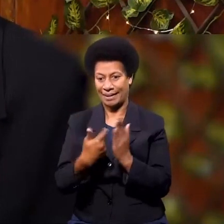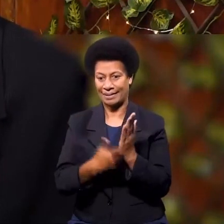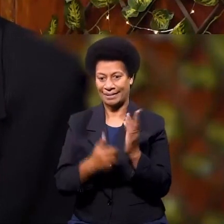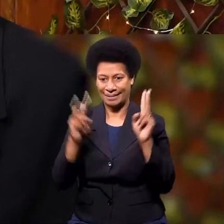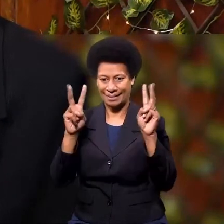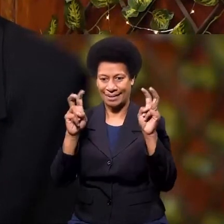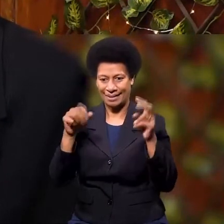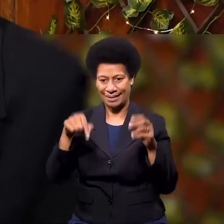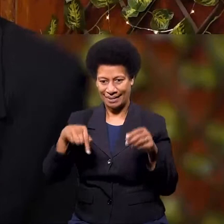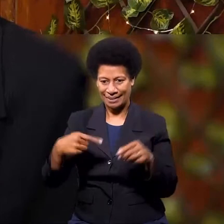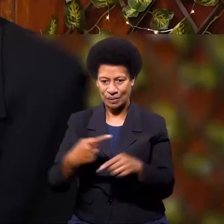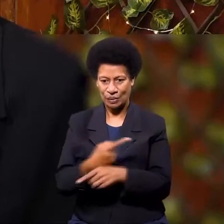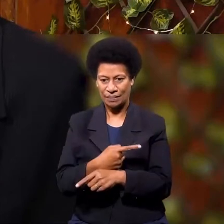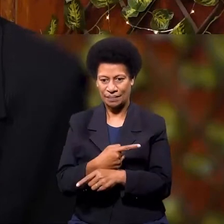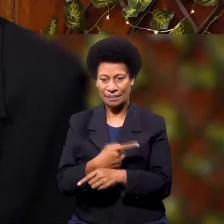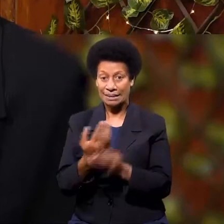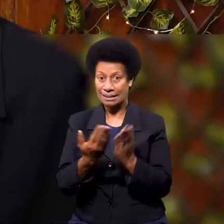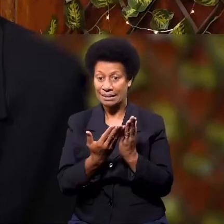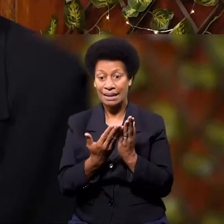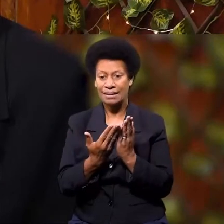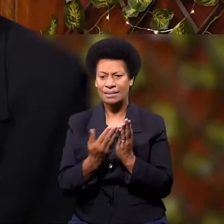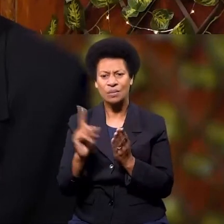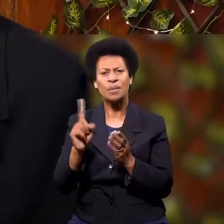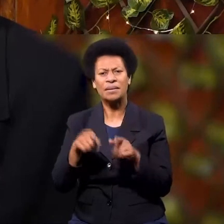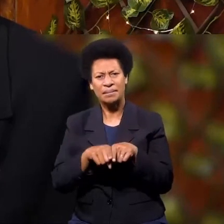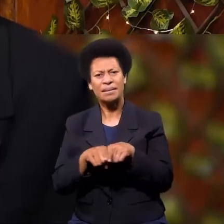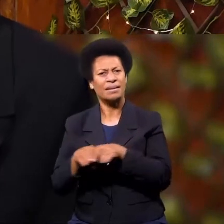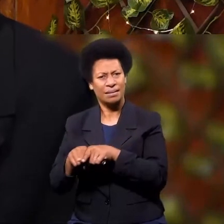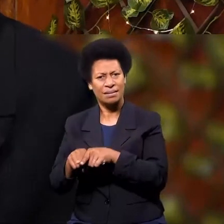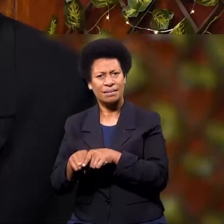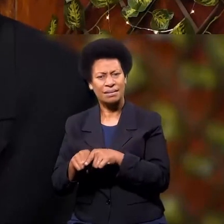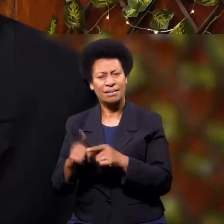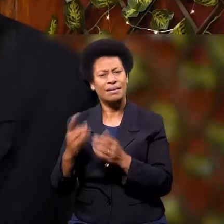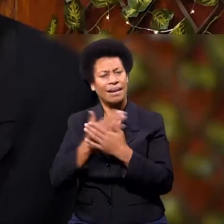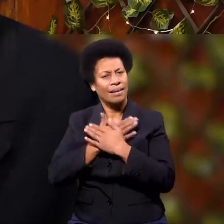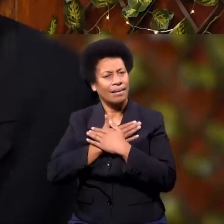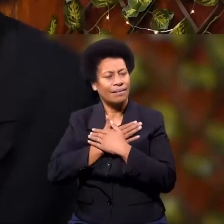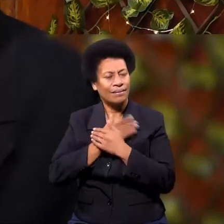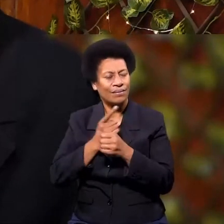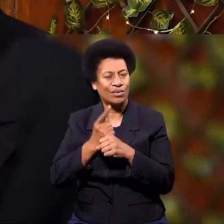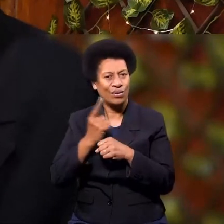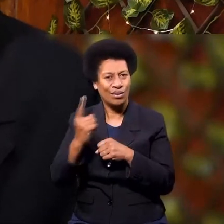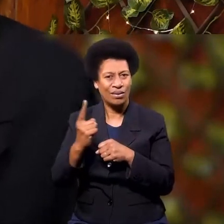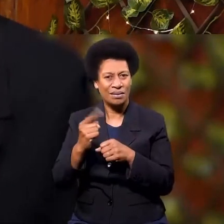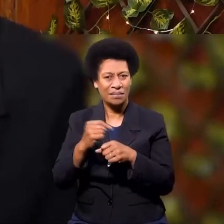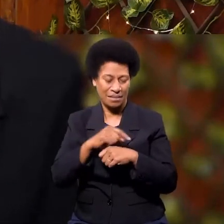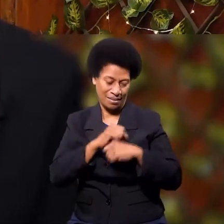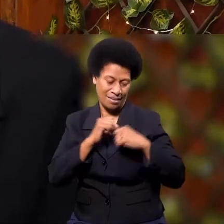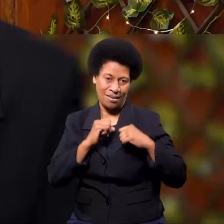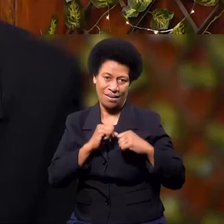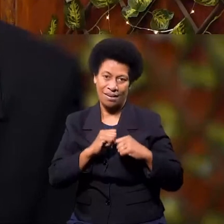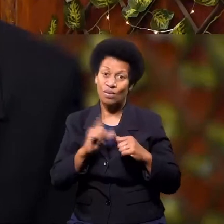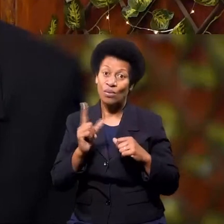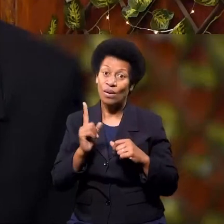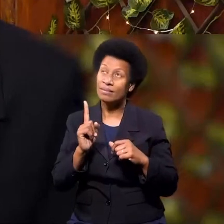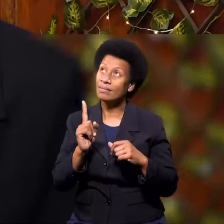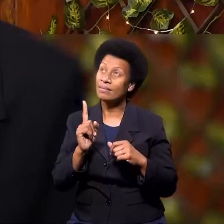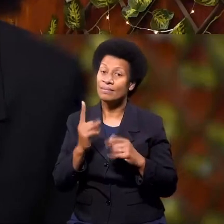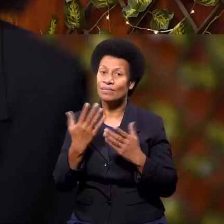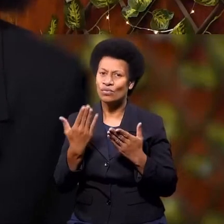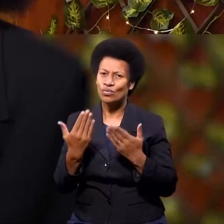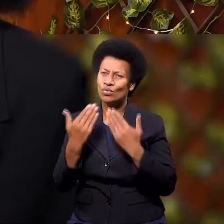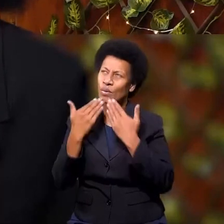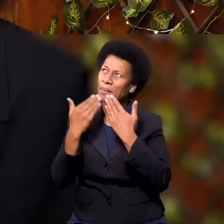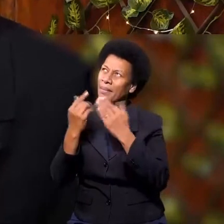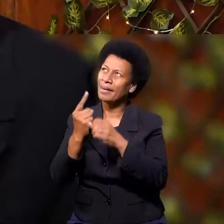for this week. We've studied on how to love God, on what it means to love God, to fear God, and of course to